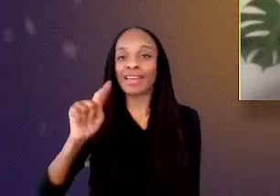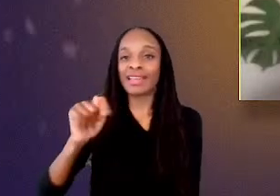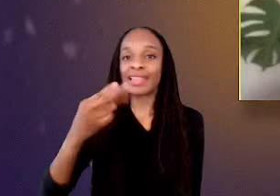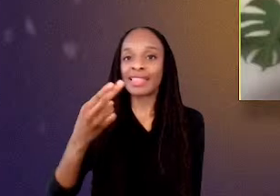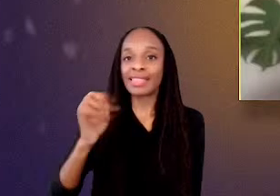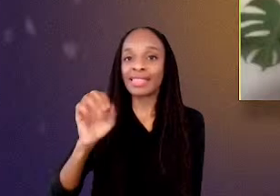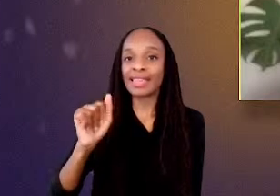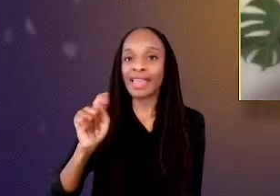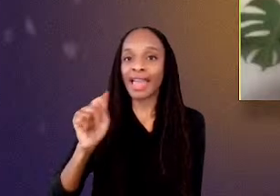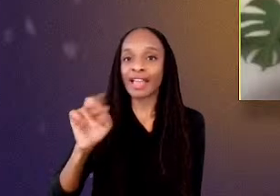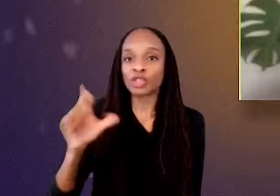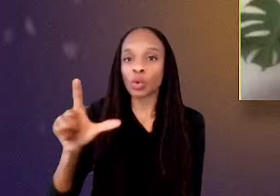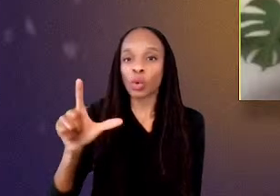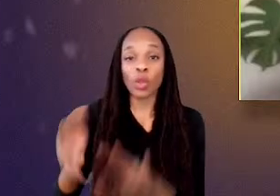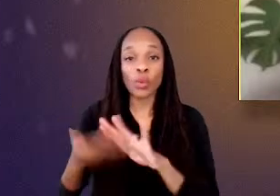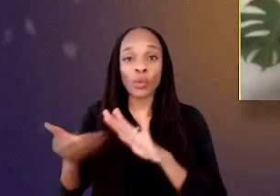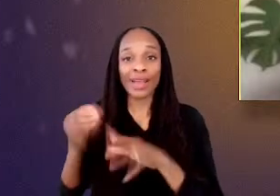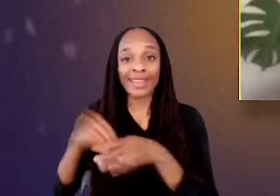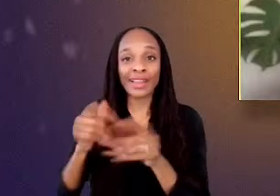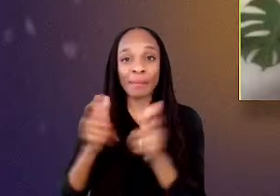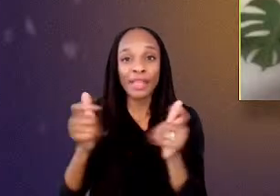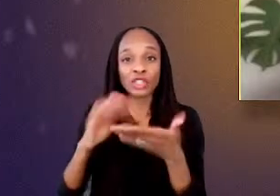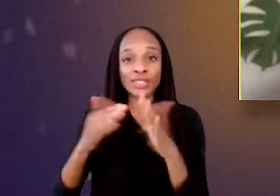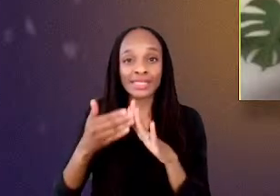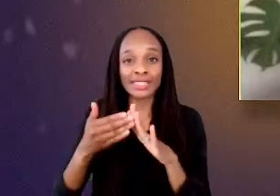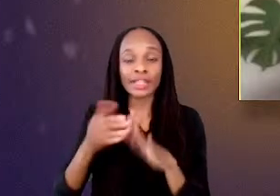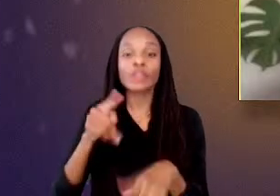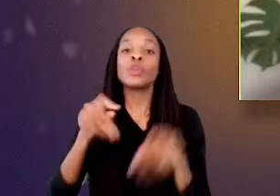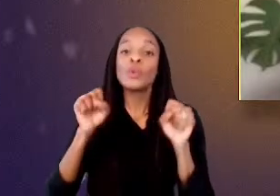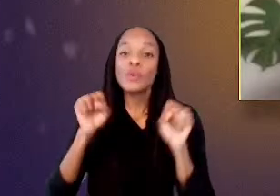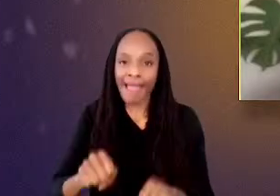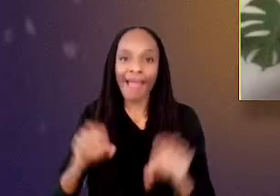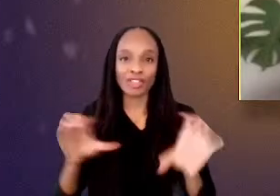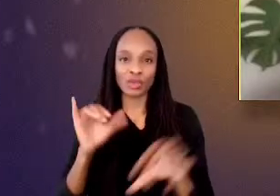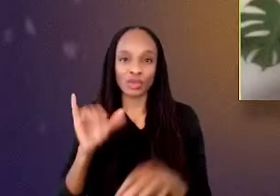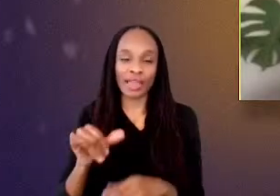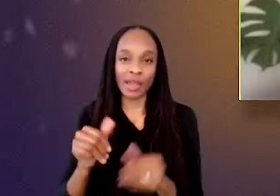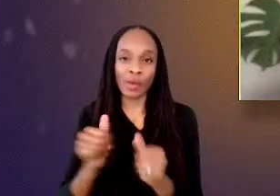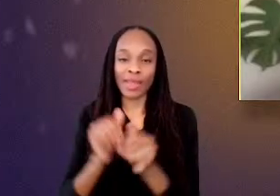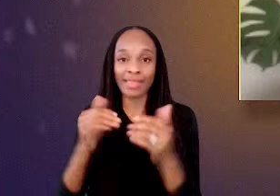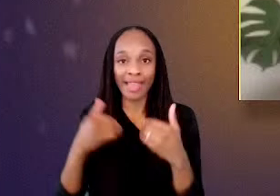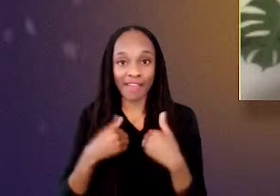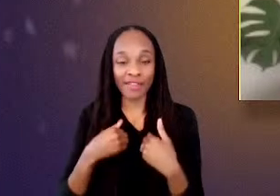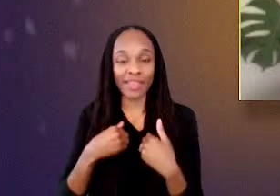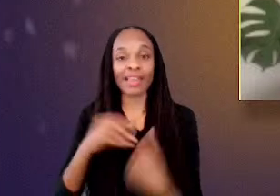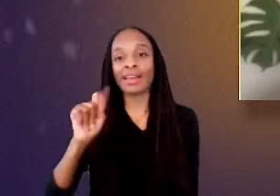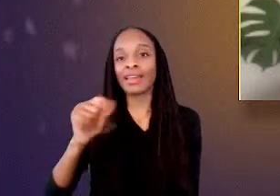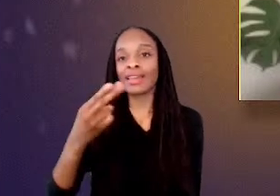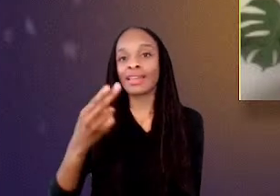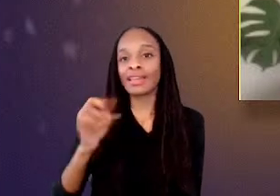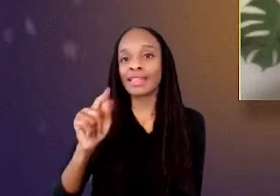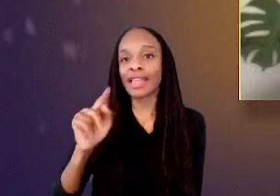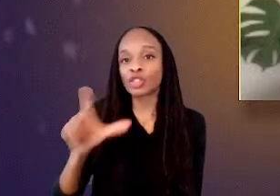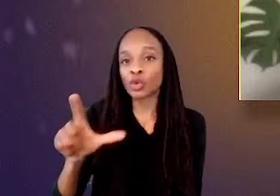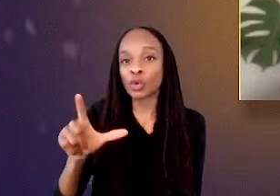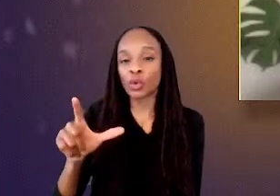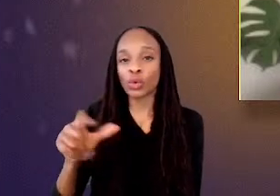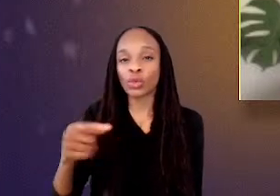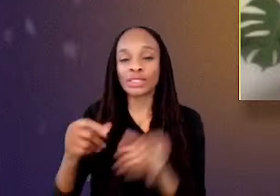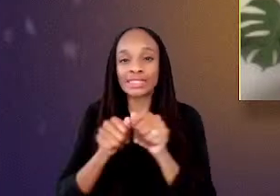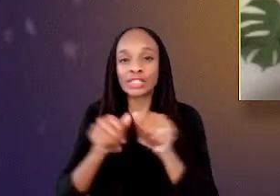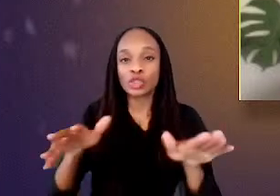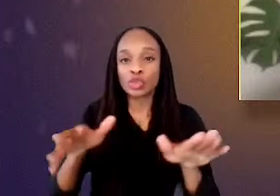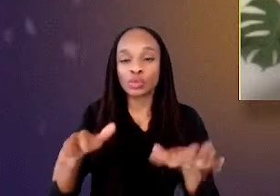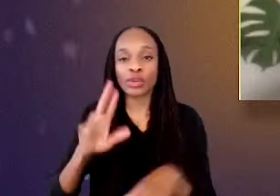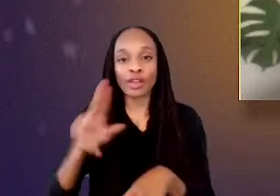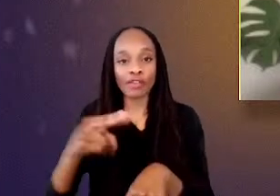city. You can do that by having a theatrical distributor, of course. You can also do that by